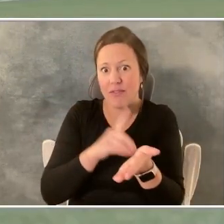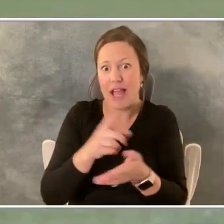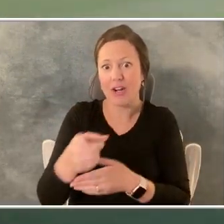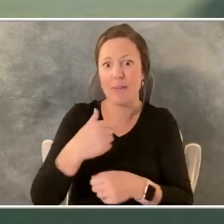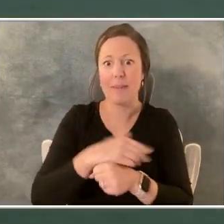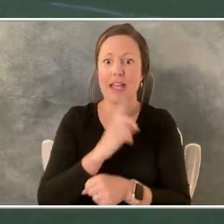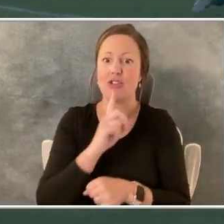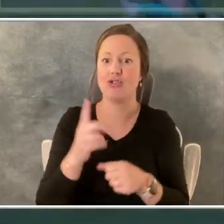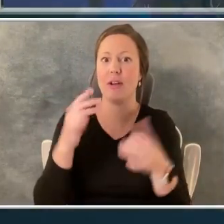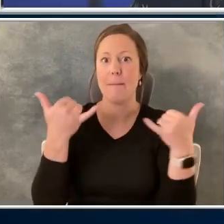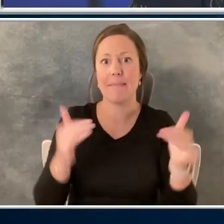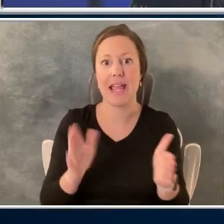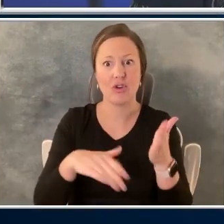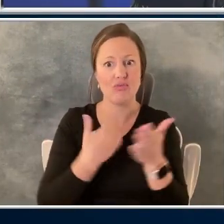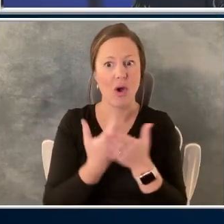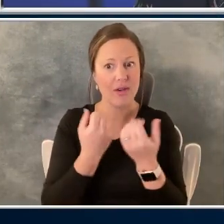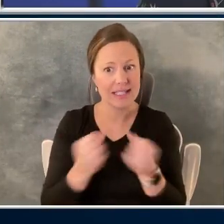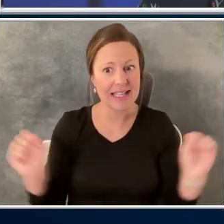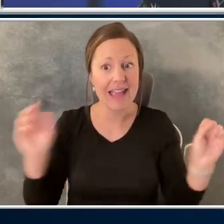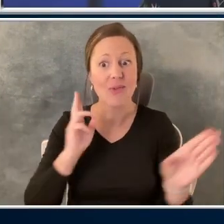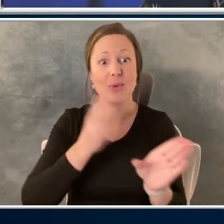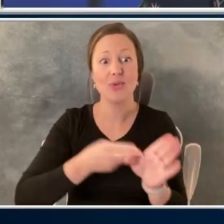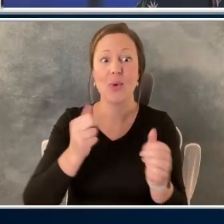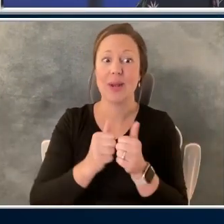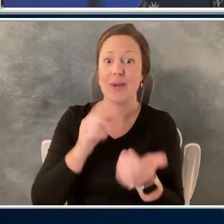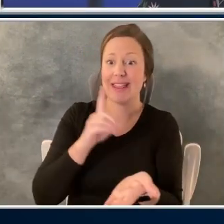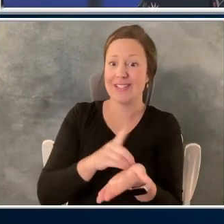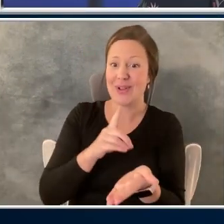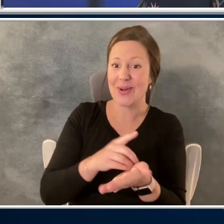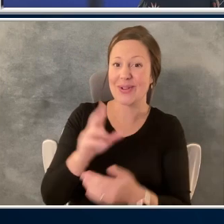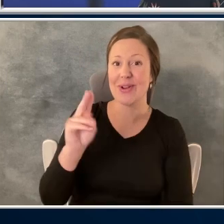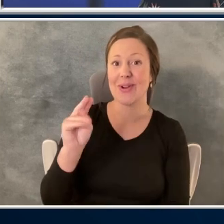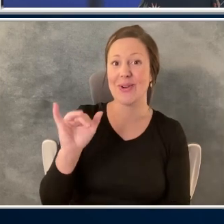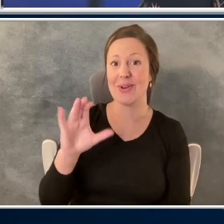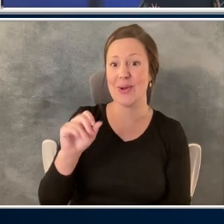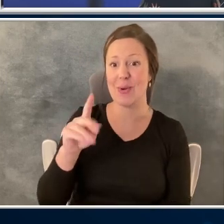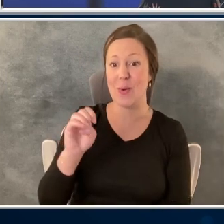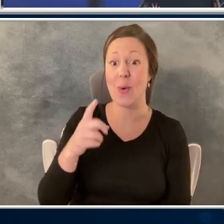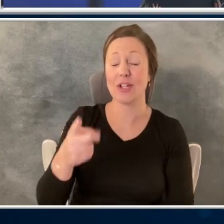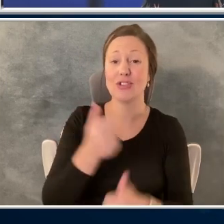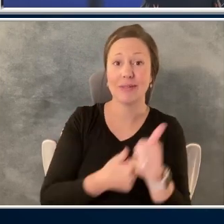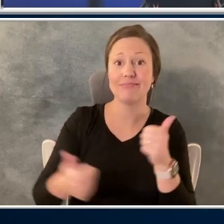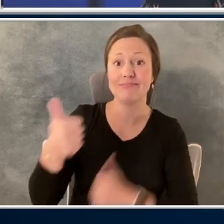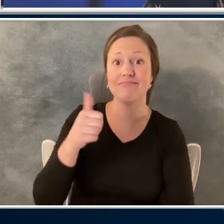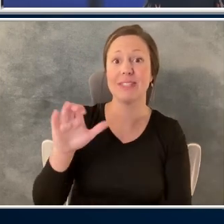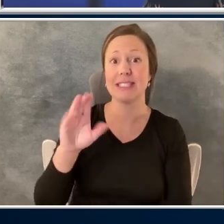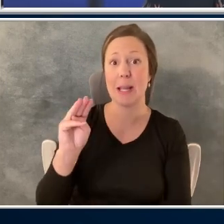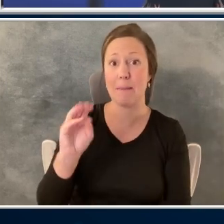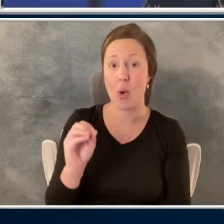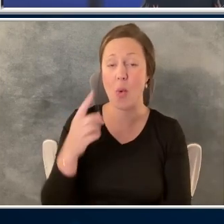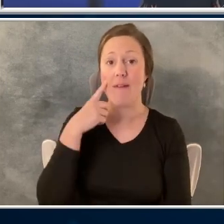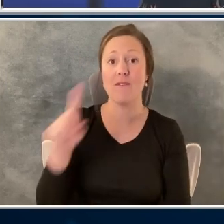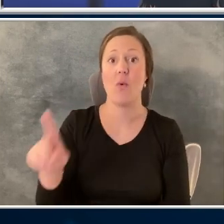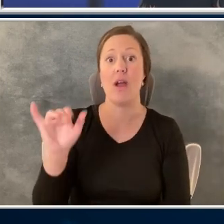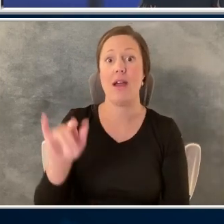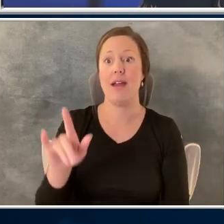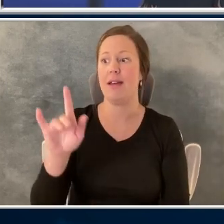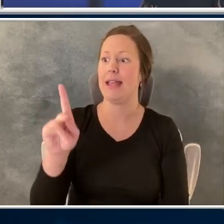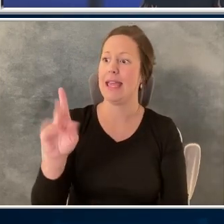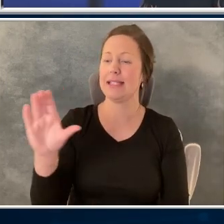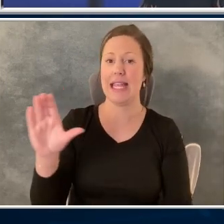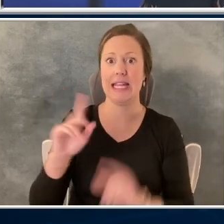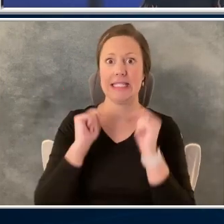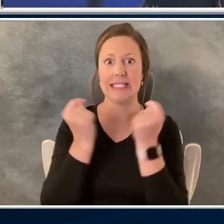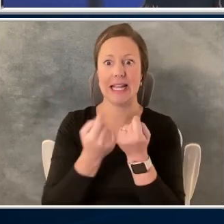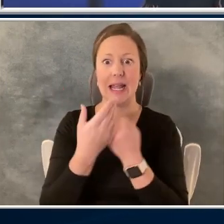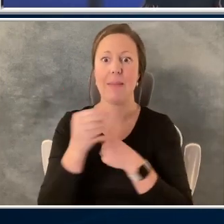We are joined by Dr. Nicole Linsky, Chief Medical Officer for the Kansas City Current, as well as a family medicine and sports medicine